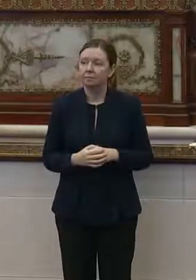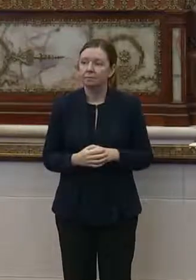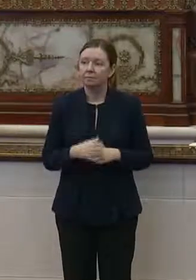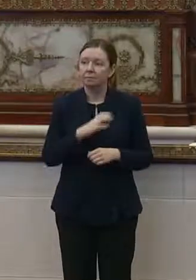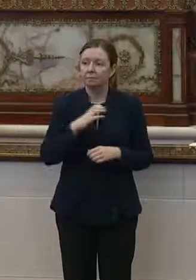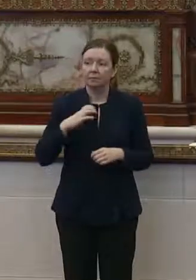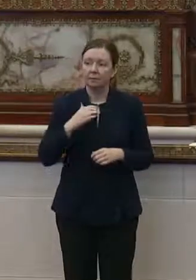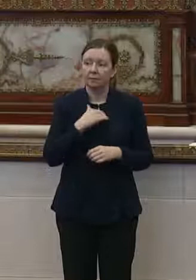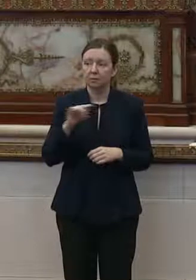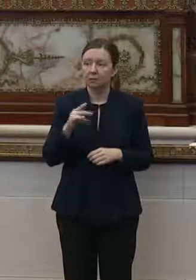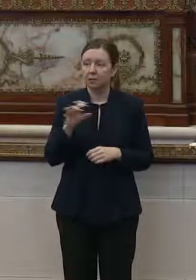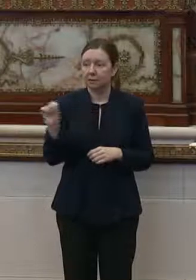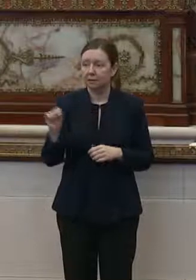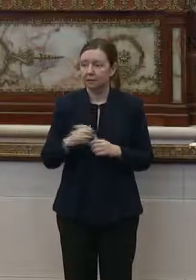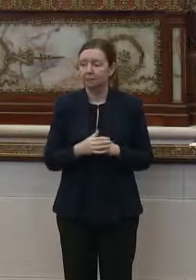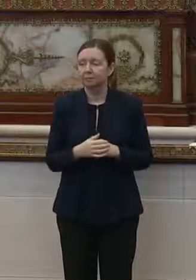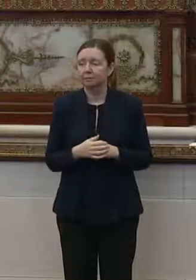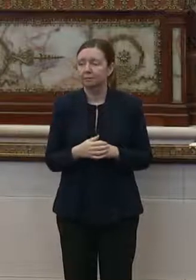Councilmember Thomas.